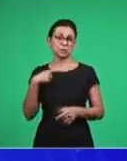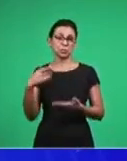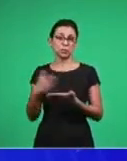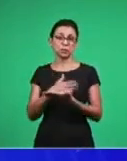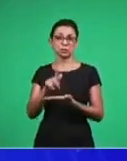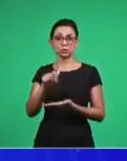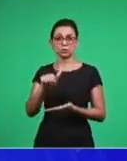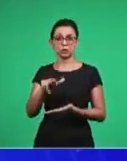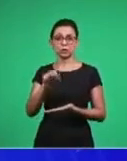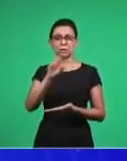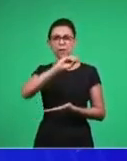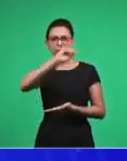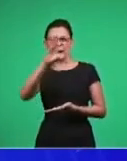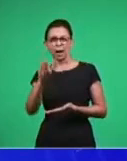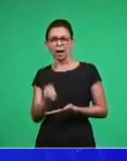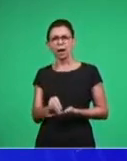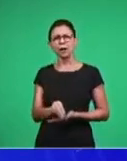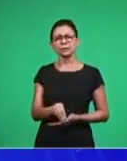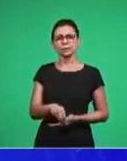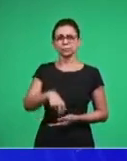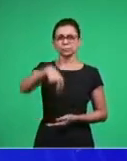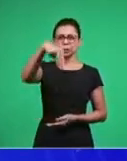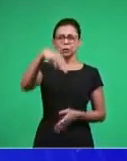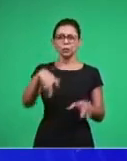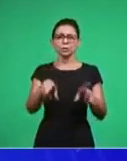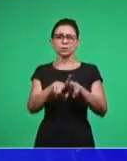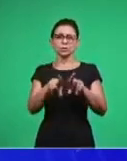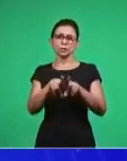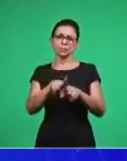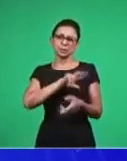with some pastors from Ghana,